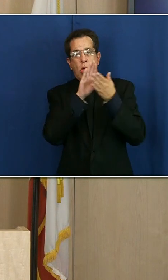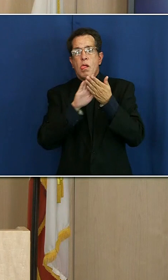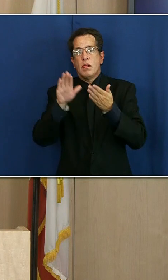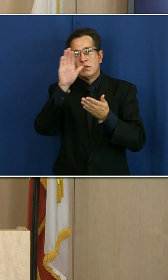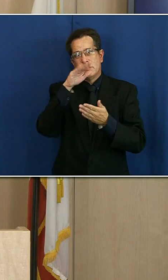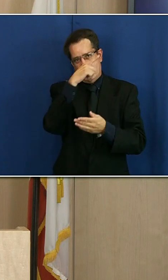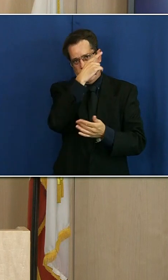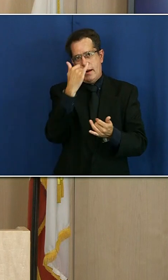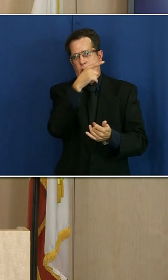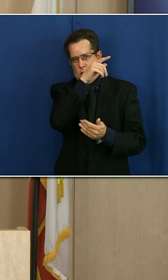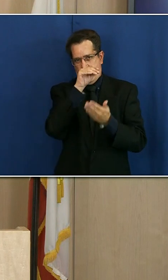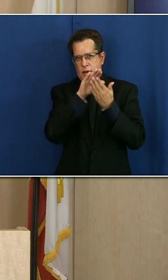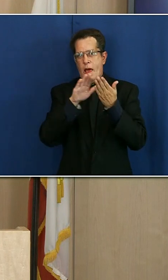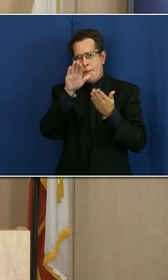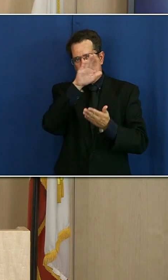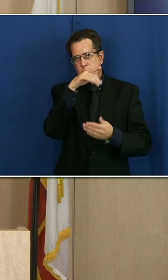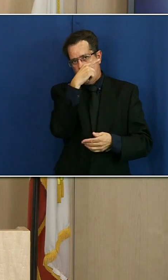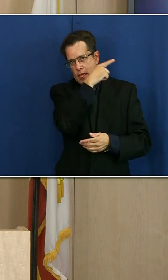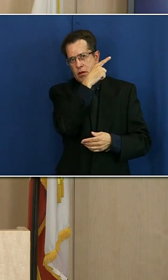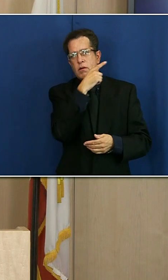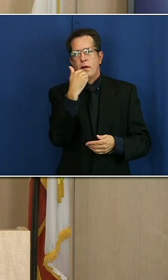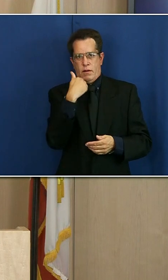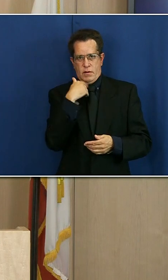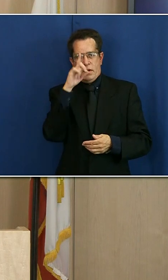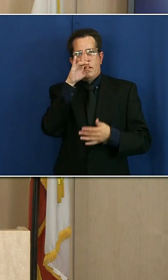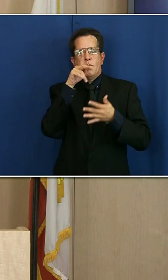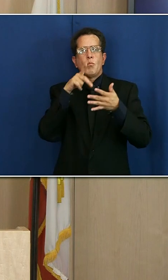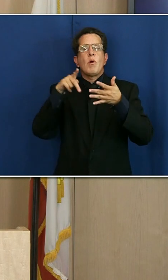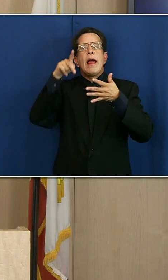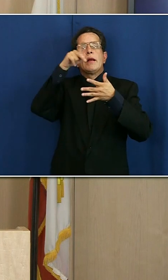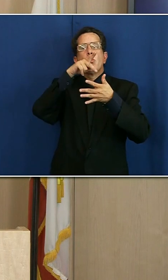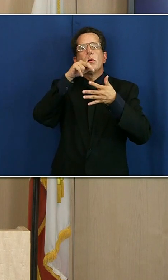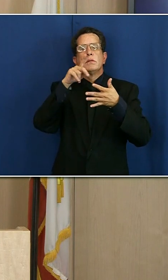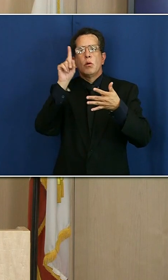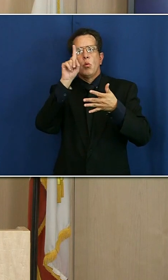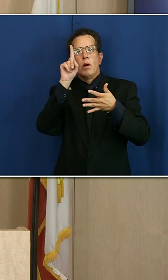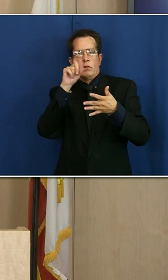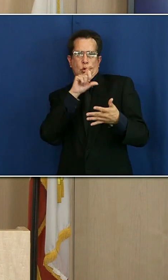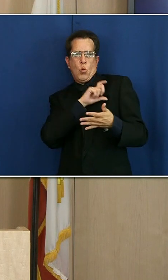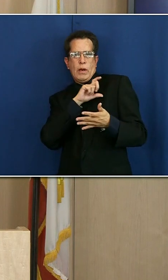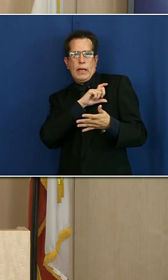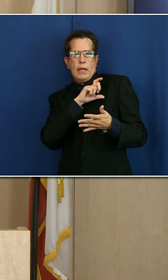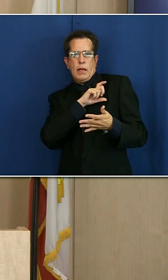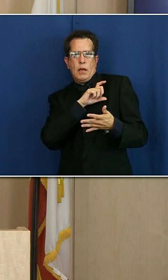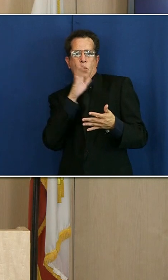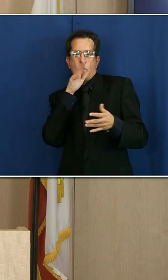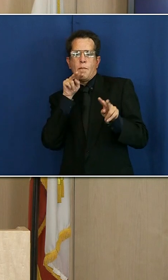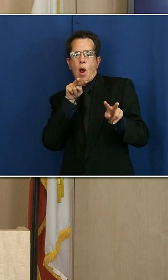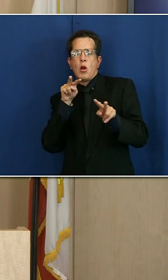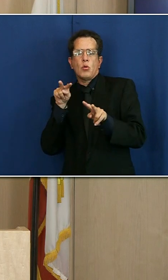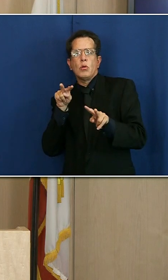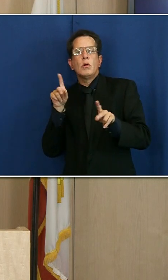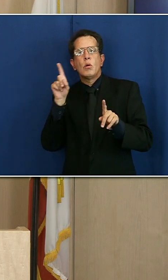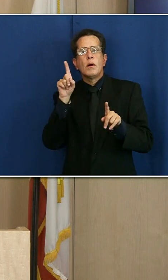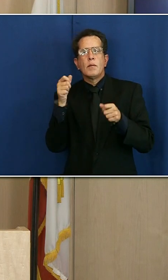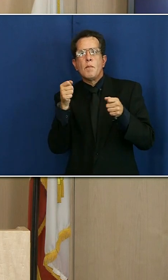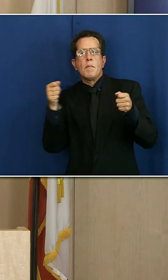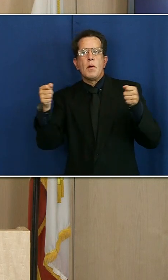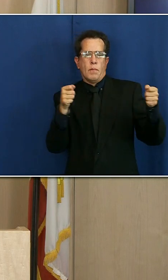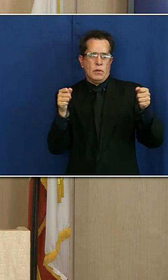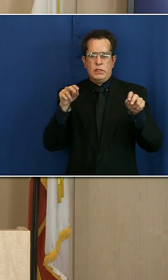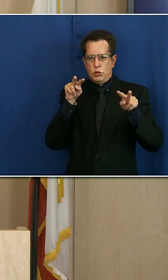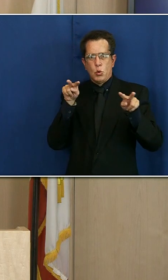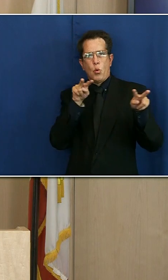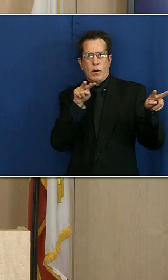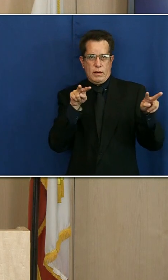is near campus, what we've done is that we have prioritized having security that's in places, which was mentioned in the question. What the security